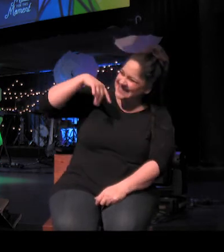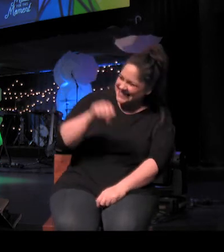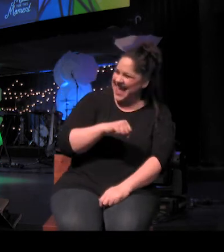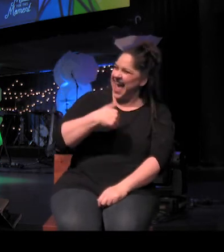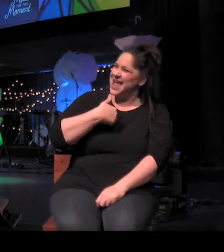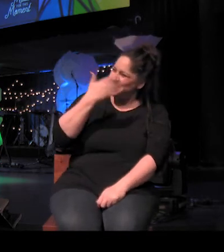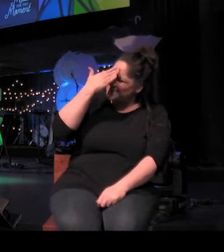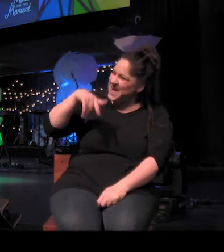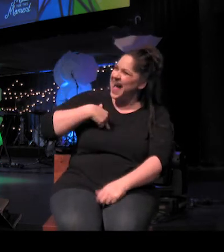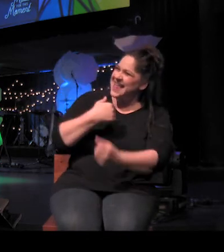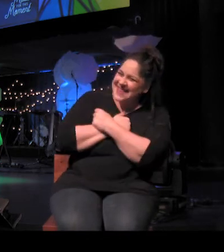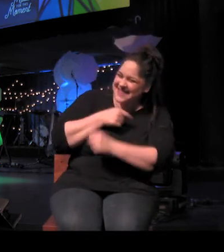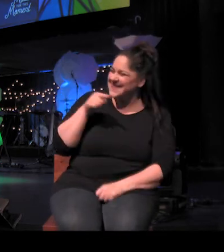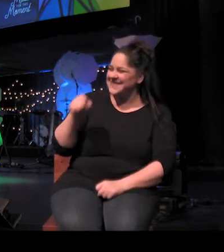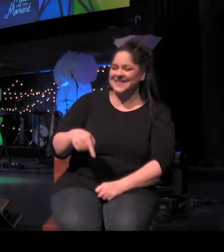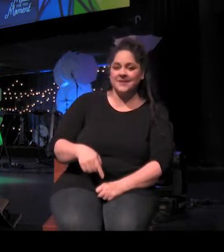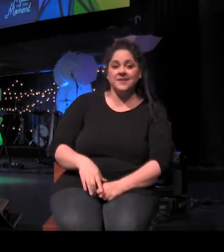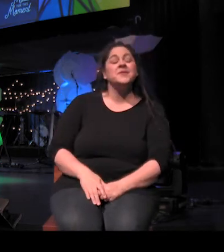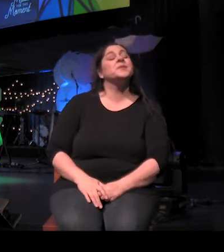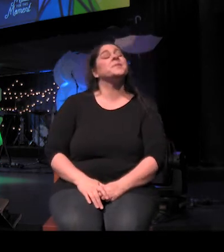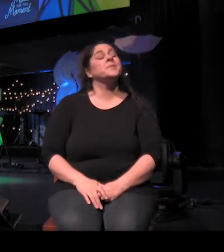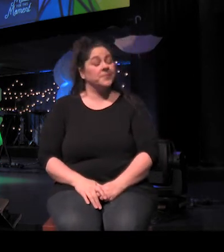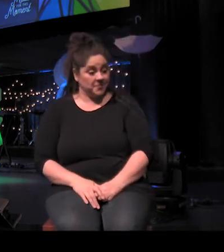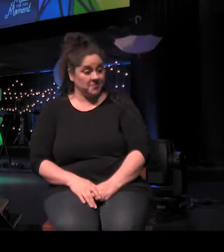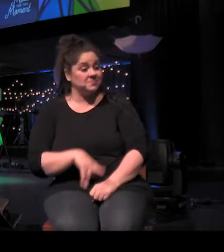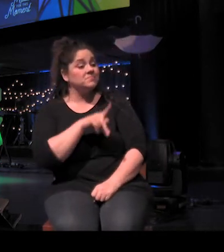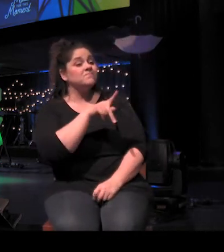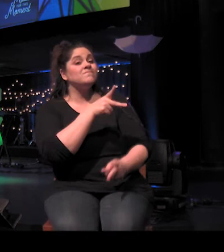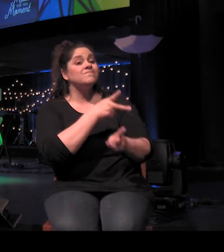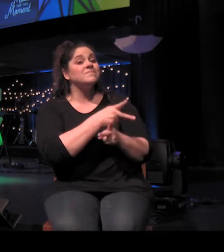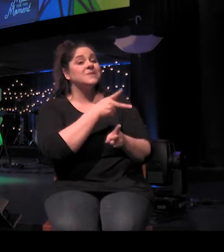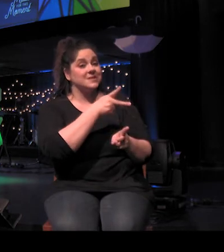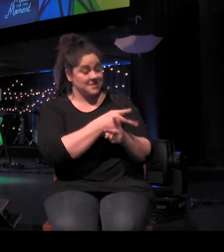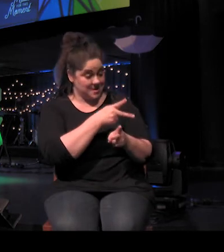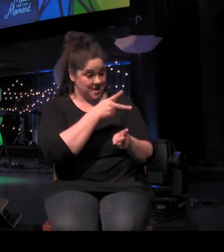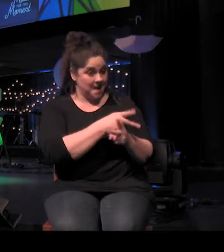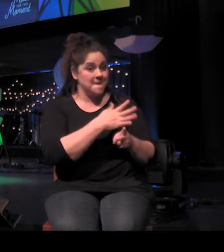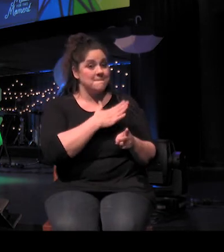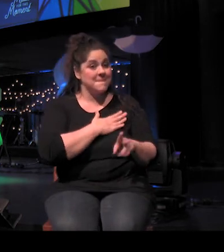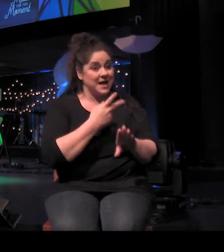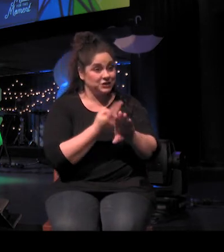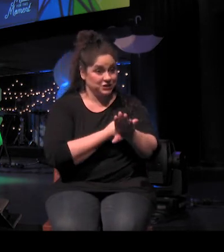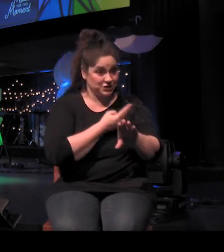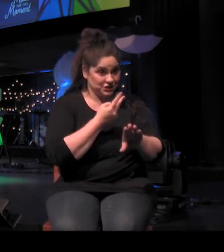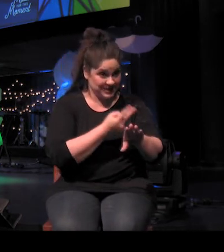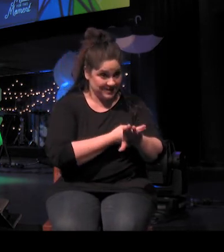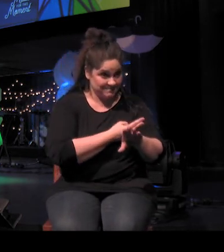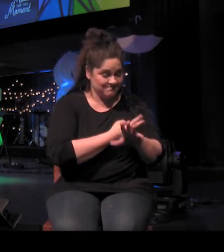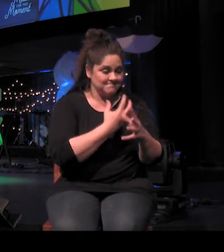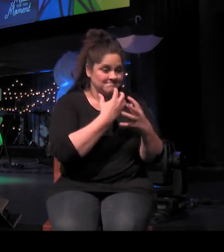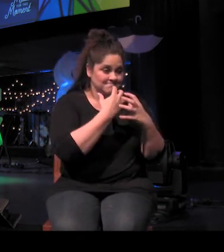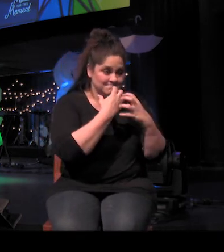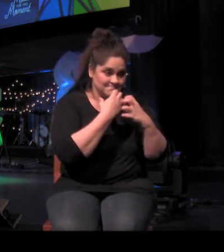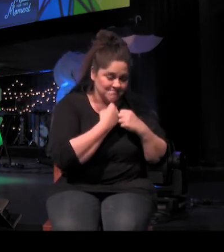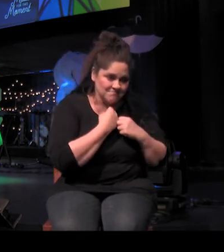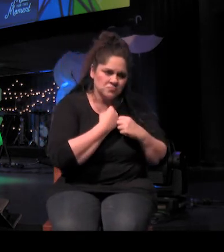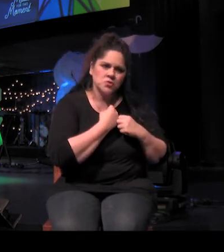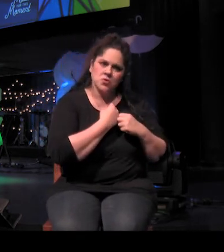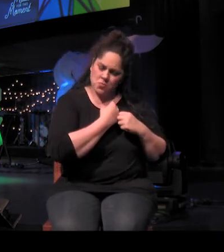I love you." "Then take care of my sheep," be a shepherd. Care willingly, not